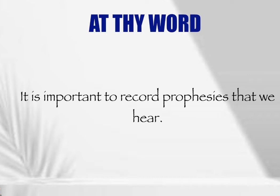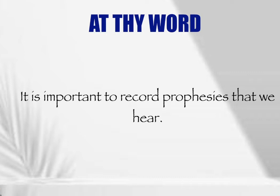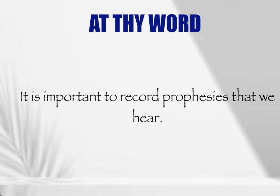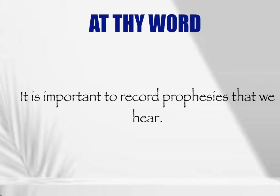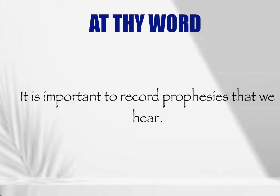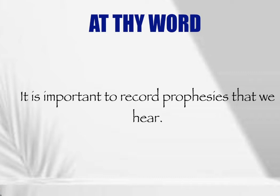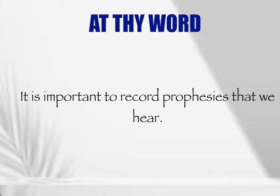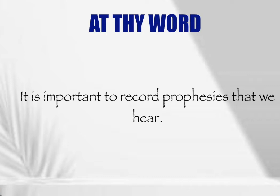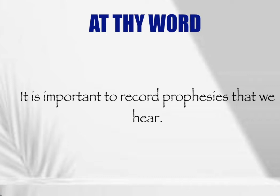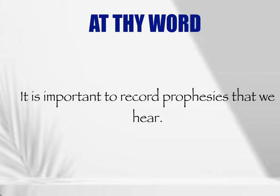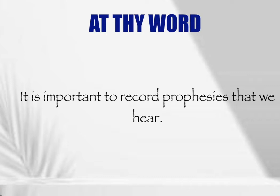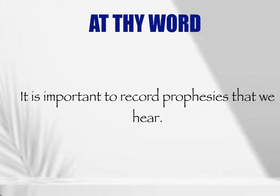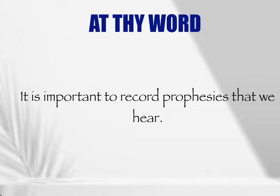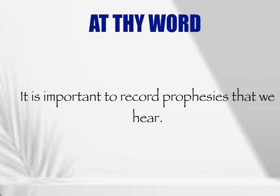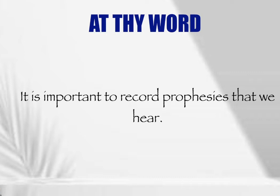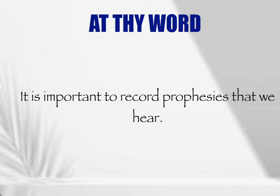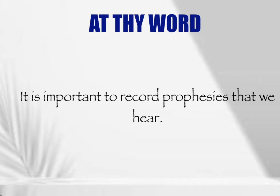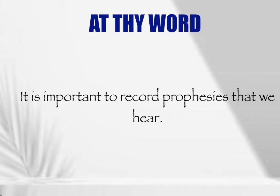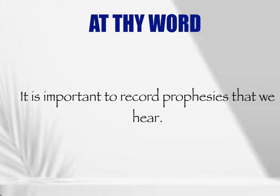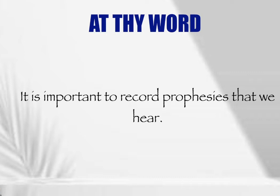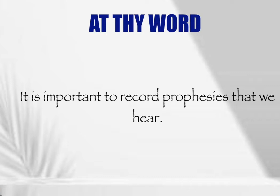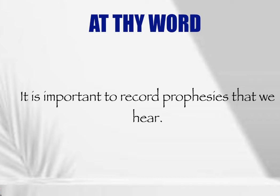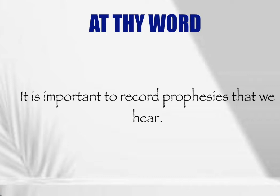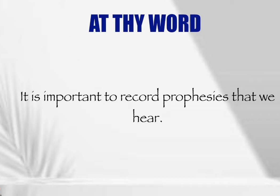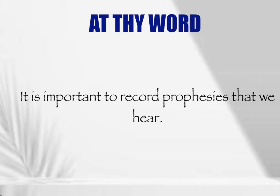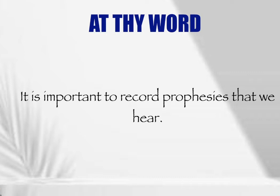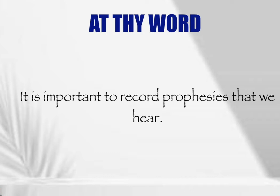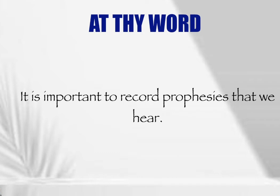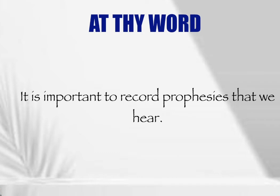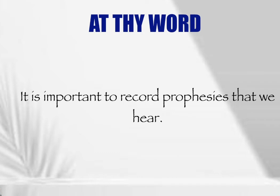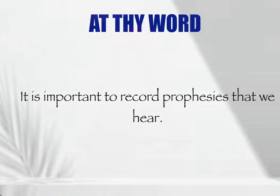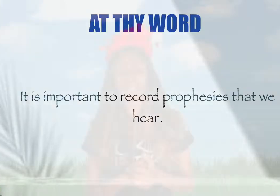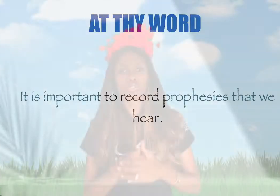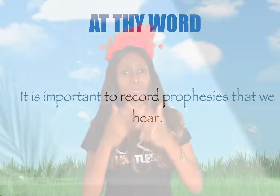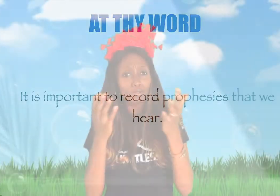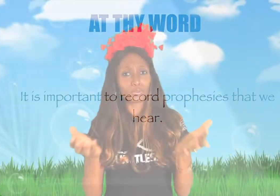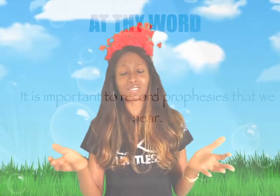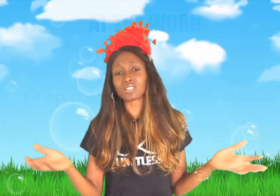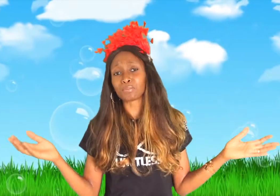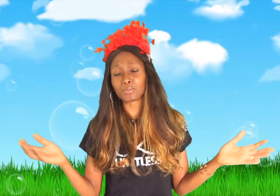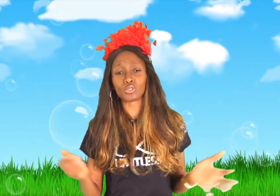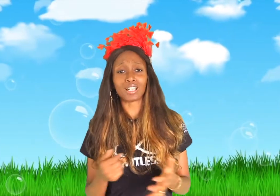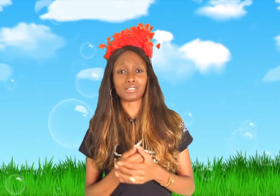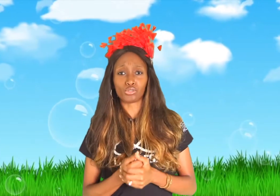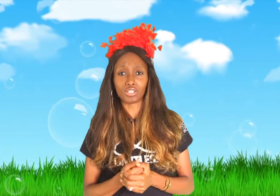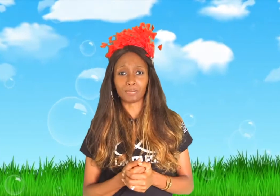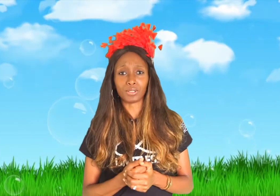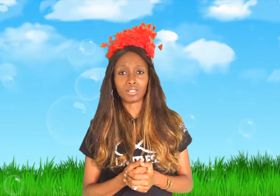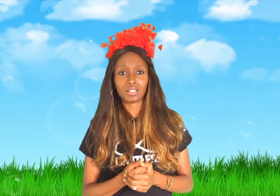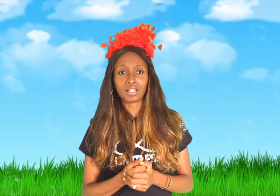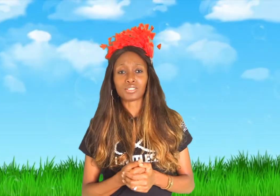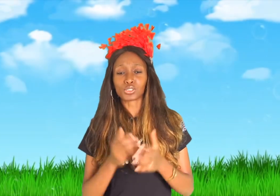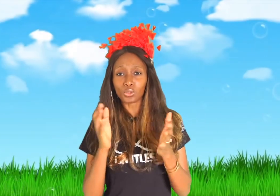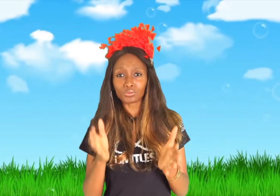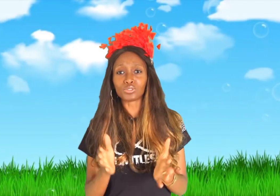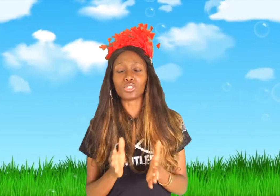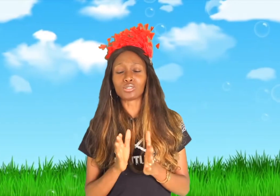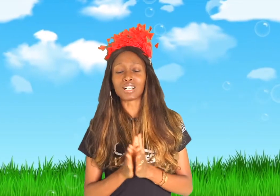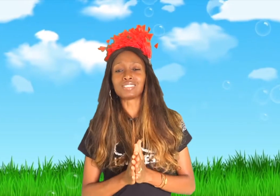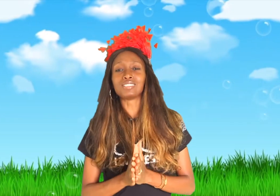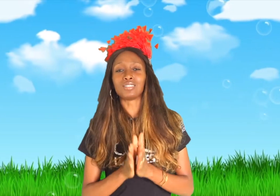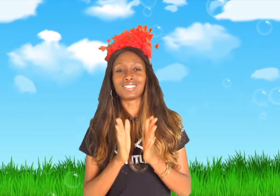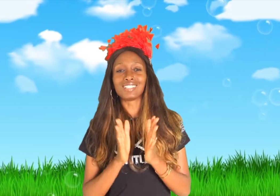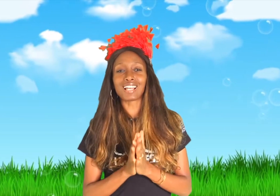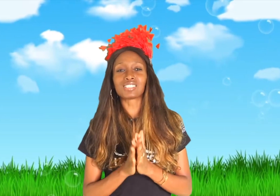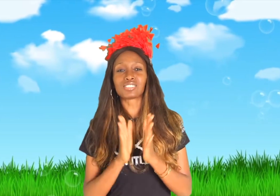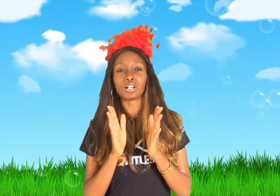feel God is telling you about yourself, or from a man of God, or from even your parents, or from yourself. Maybe you had a dream. So you can